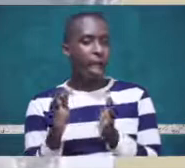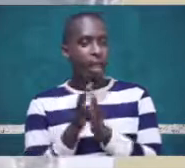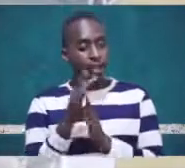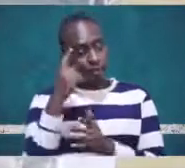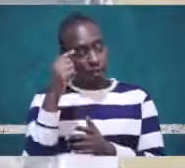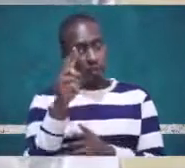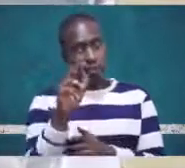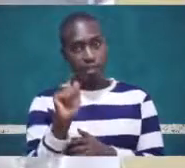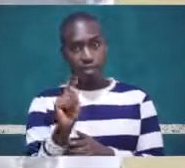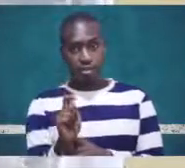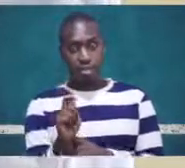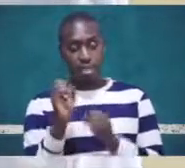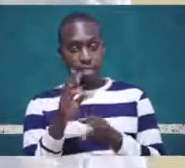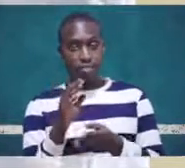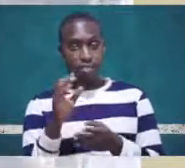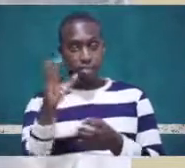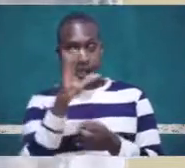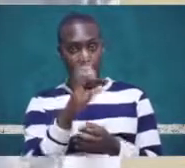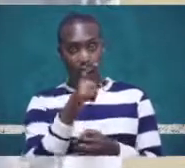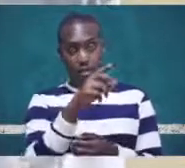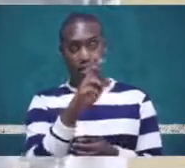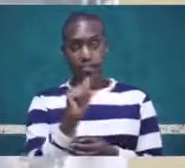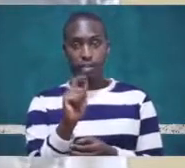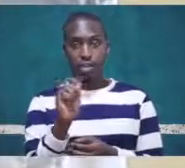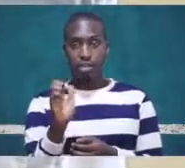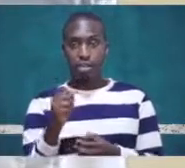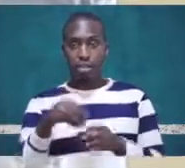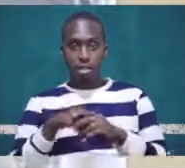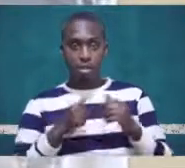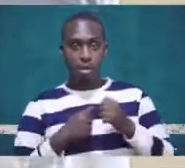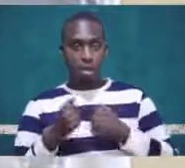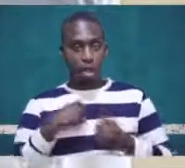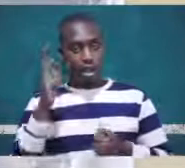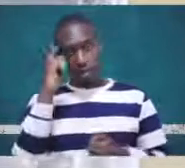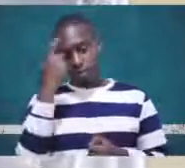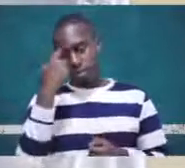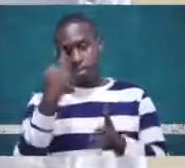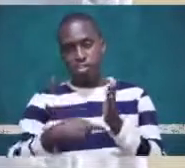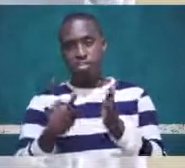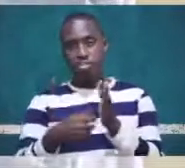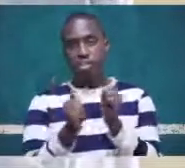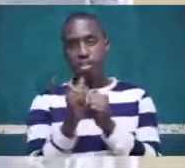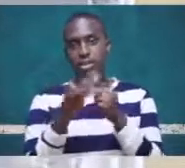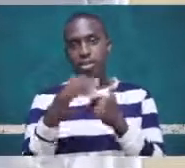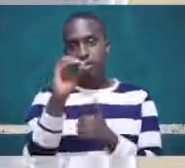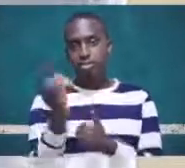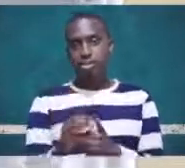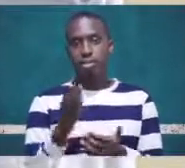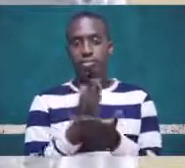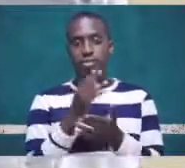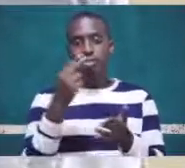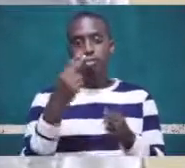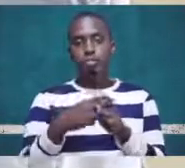VAT, when you calculate VAT, and in Rwanda, the government charges 18%. This is what you call